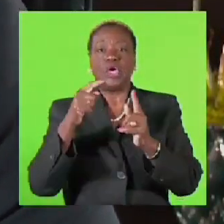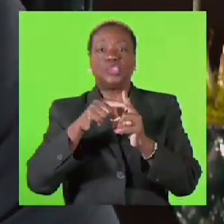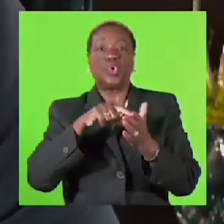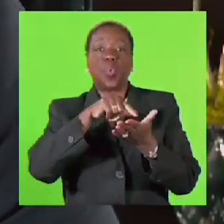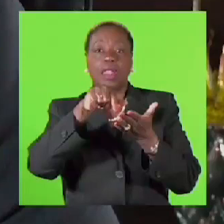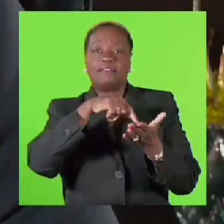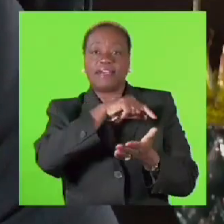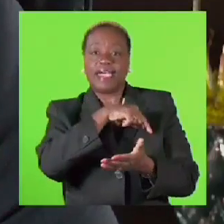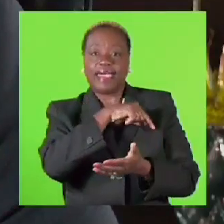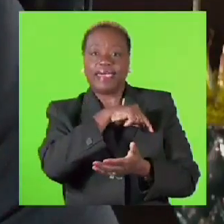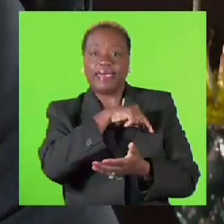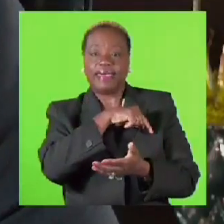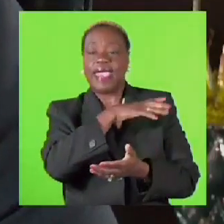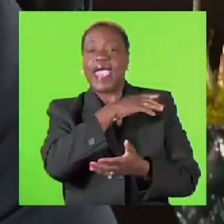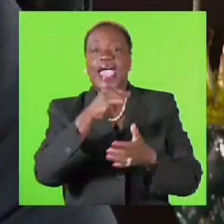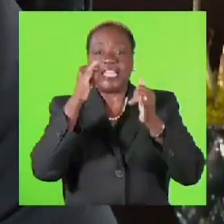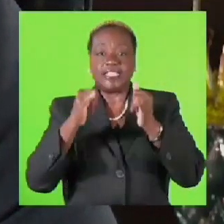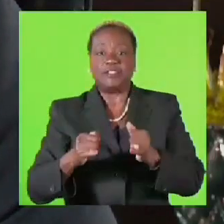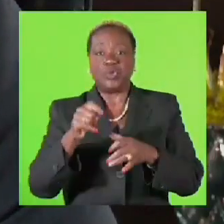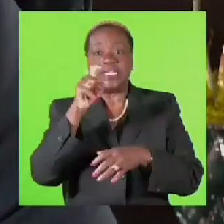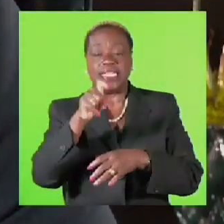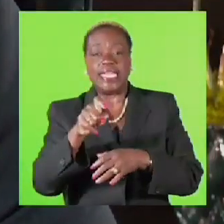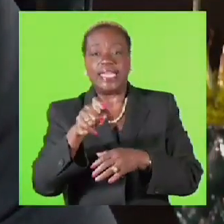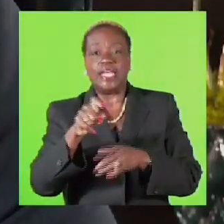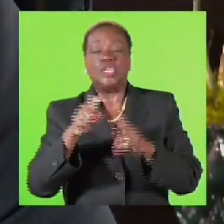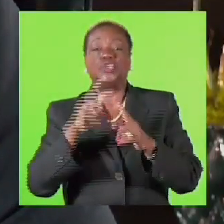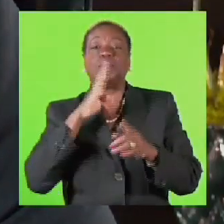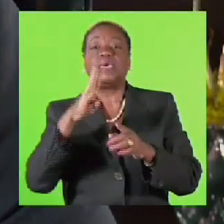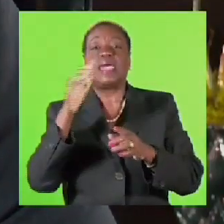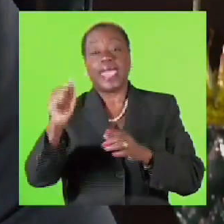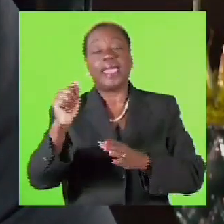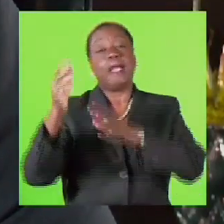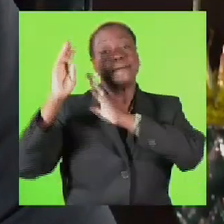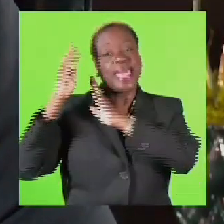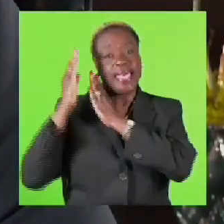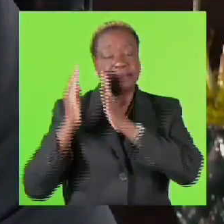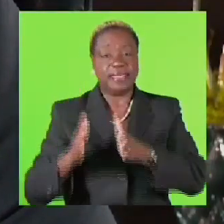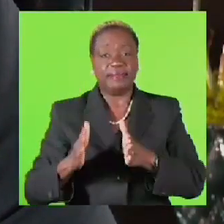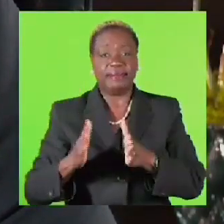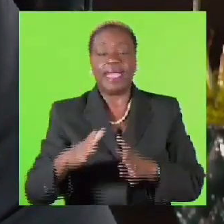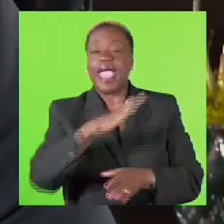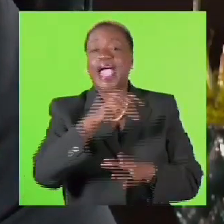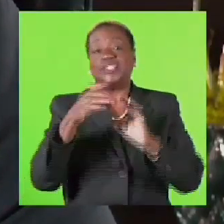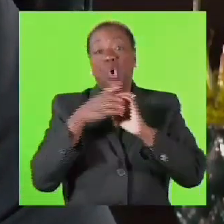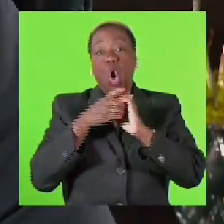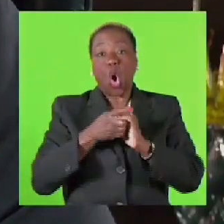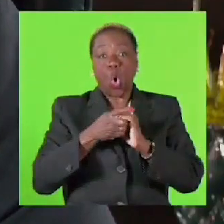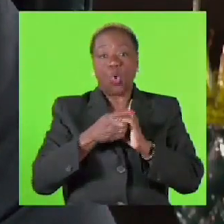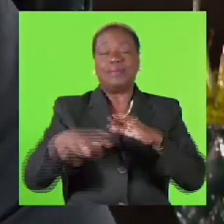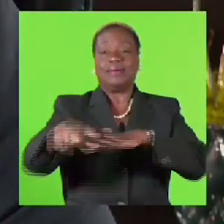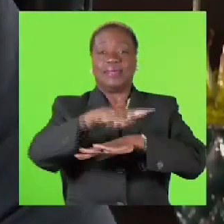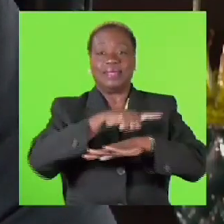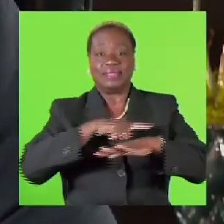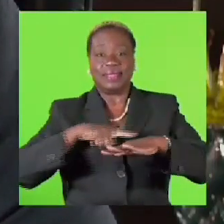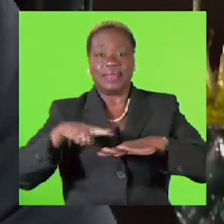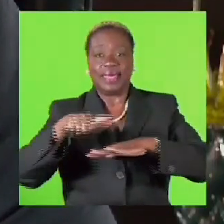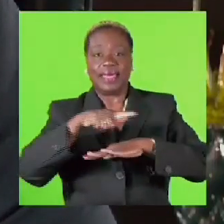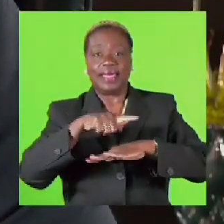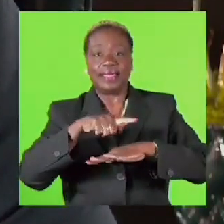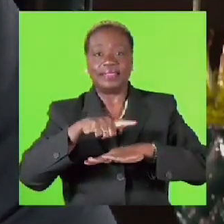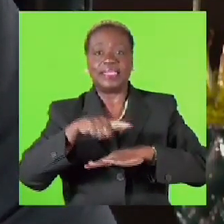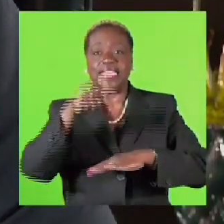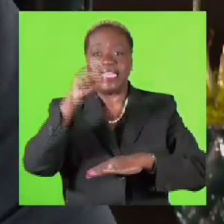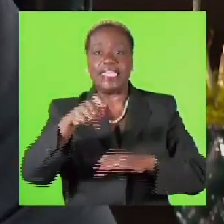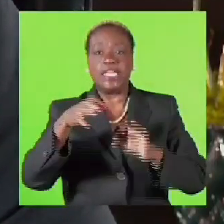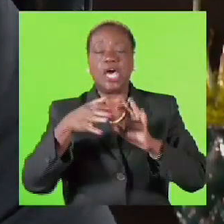To qualify, an individual needs to be a Bahamian and to own the property in